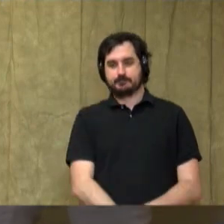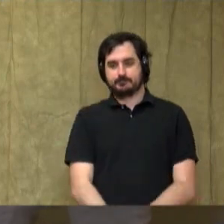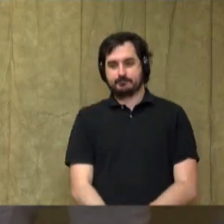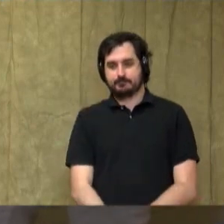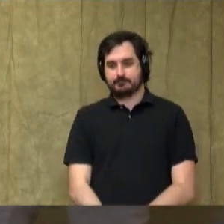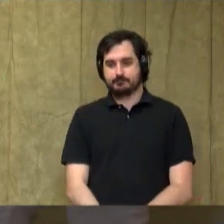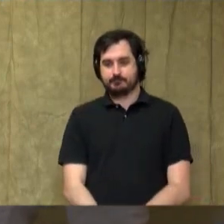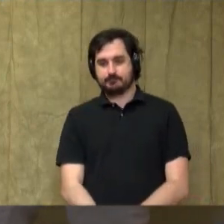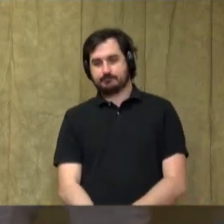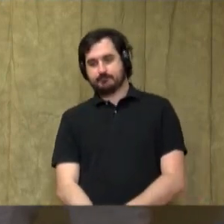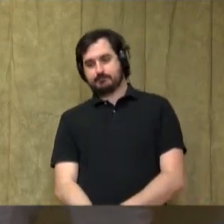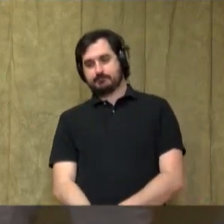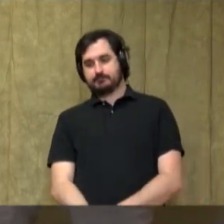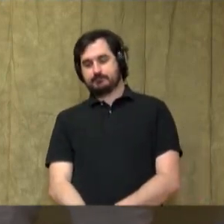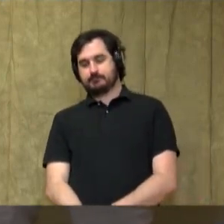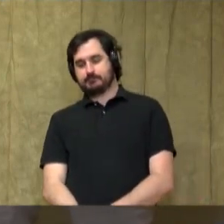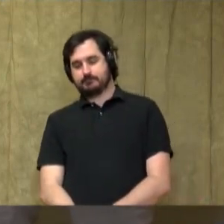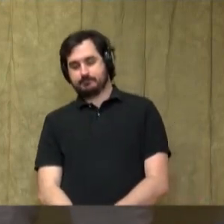Now,